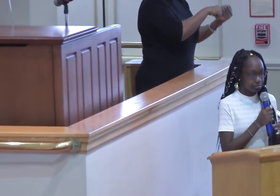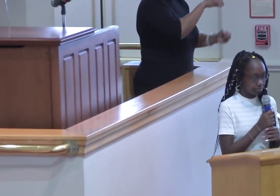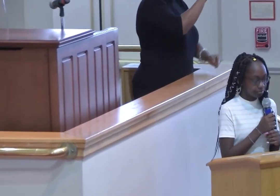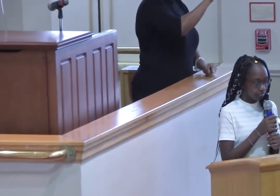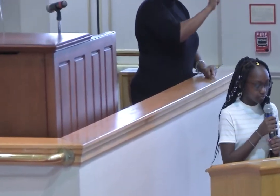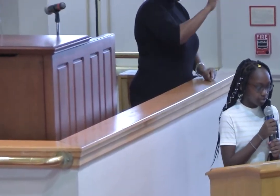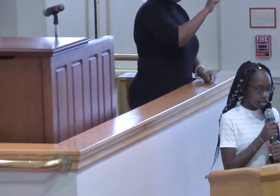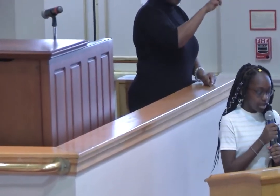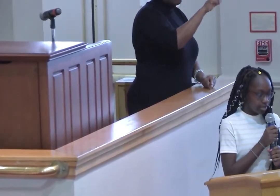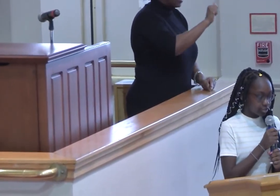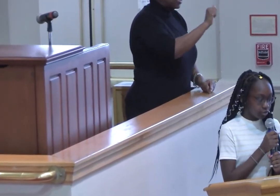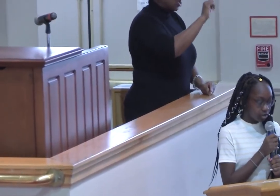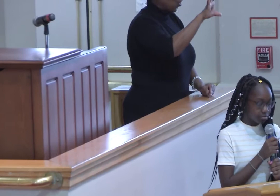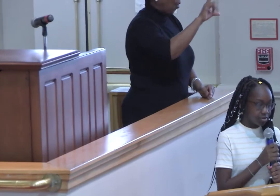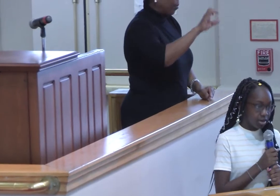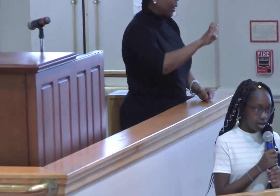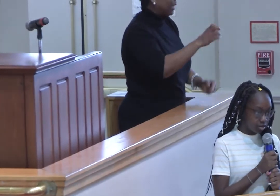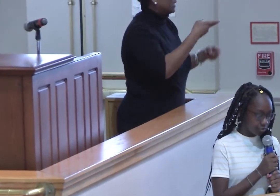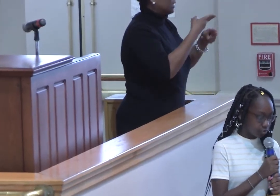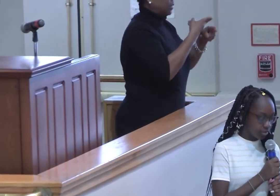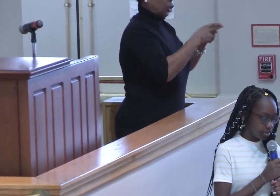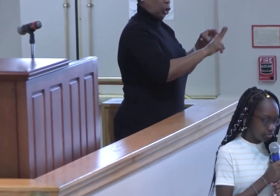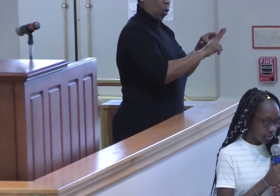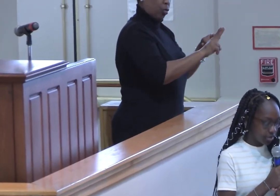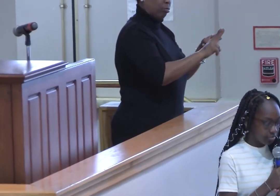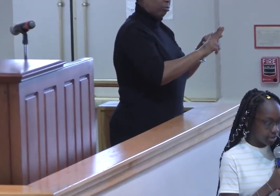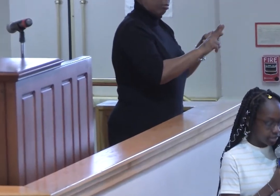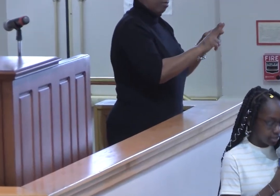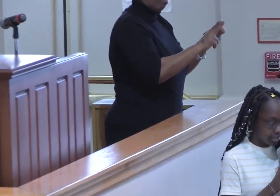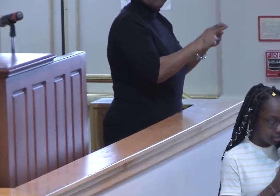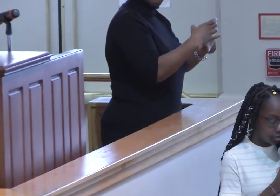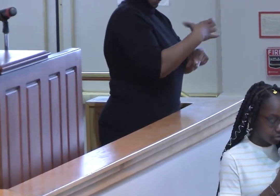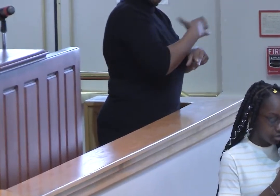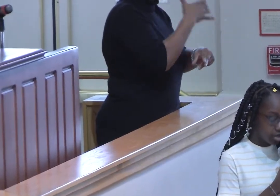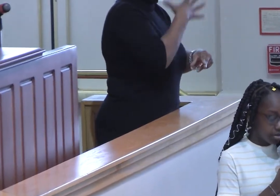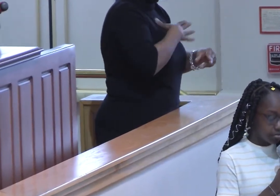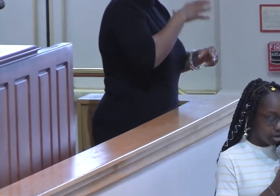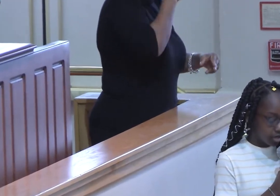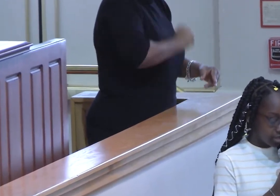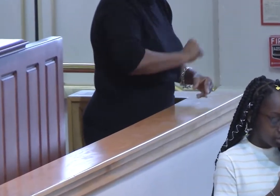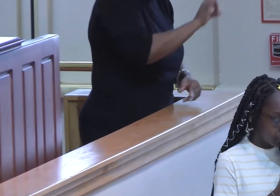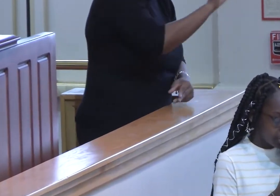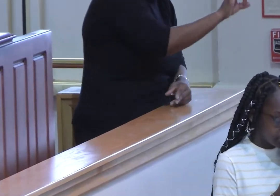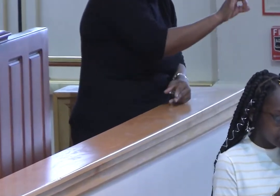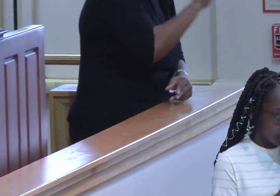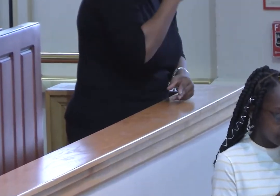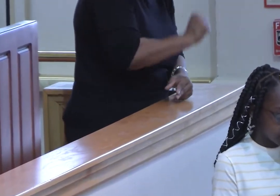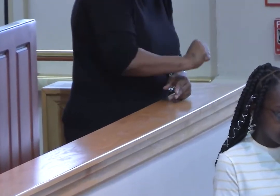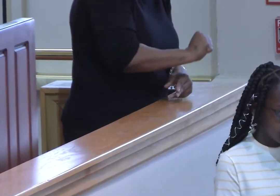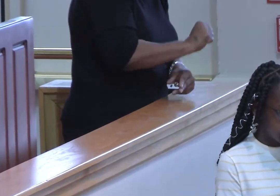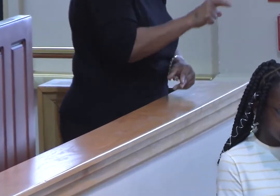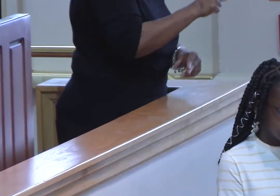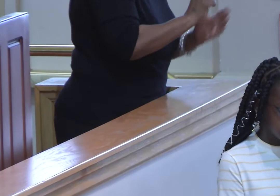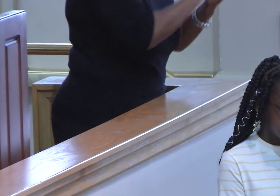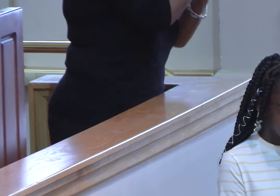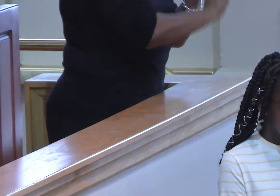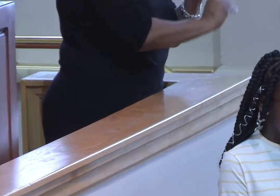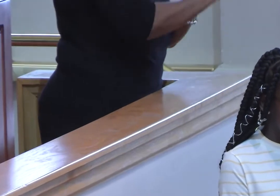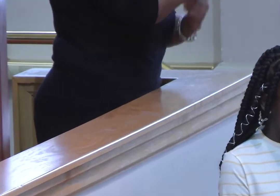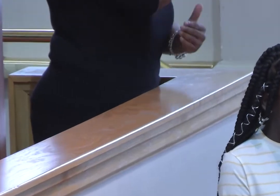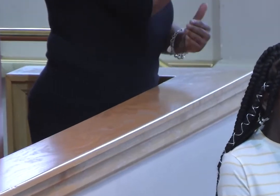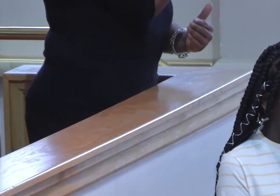Kopeni. A short but powerful wit and plea by an 8-year-old Mari Kopeni in March